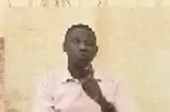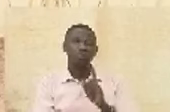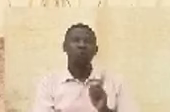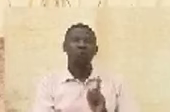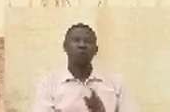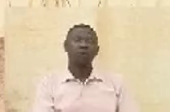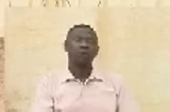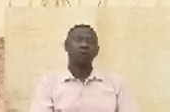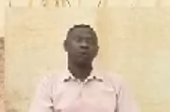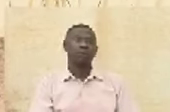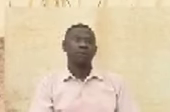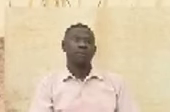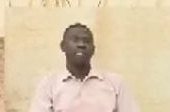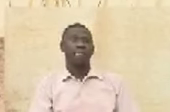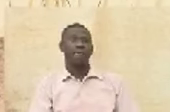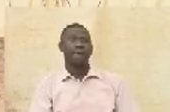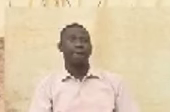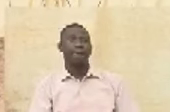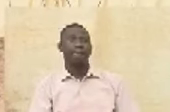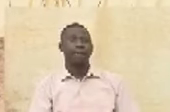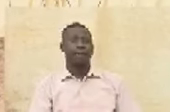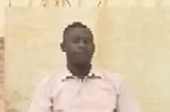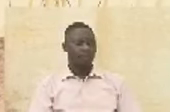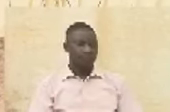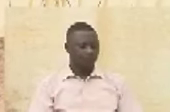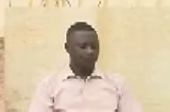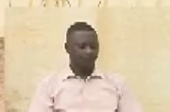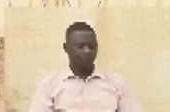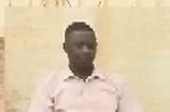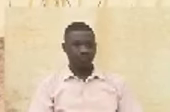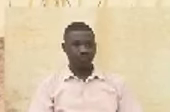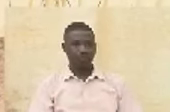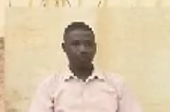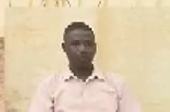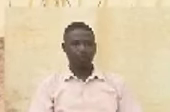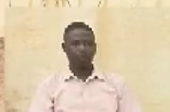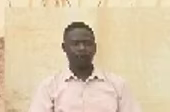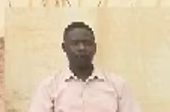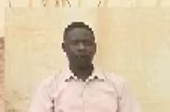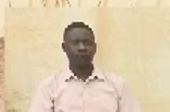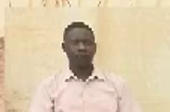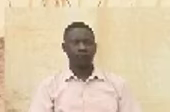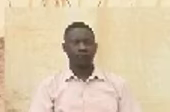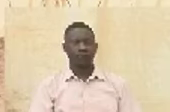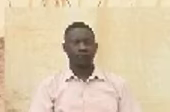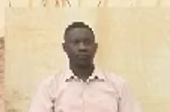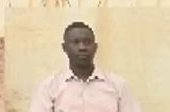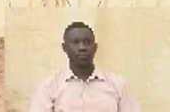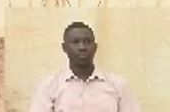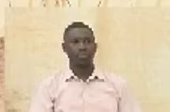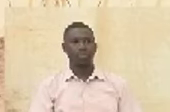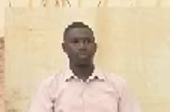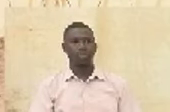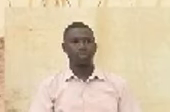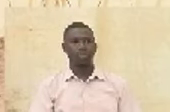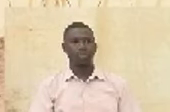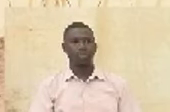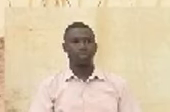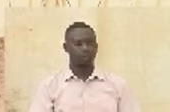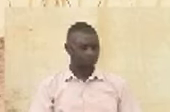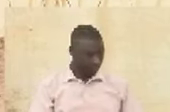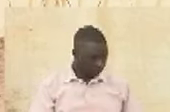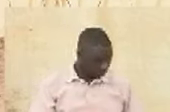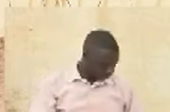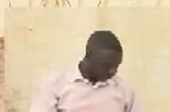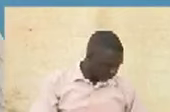al kafol malle kal ni nin gawa fo kun kilina wo kun kilina kal ni nin gawa nya ha ni ni mala ya nol fa wolle ni ni nin karo so le ha ke ke ni nin kal nya